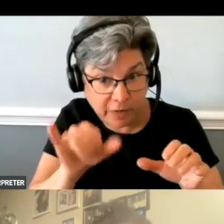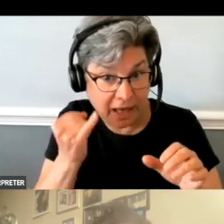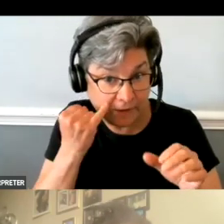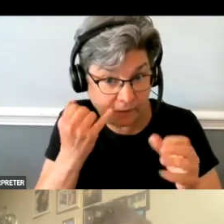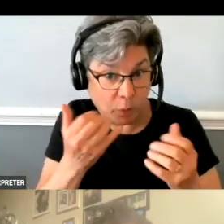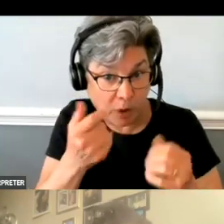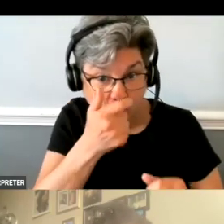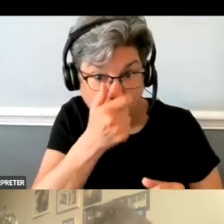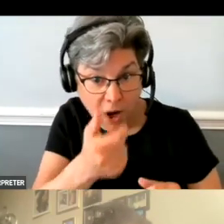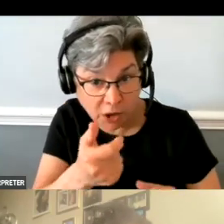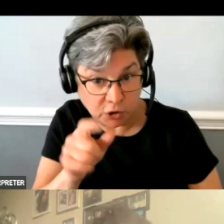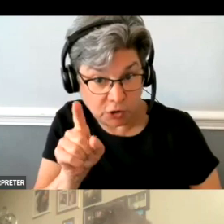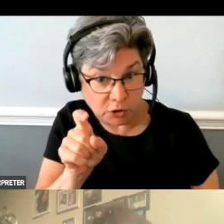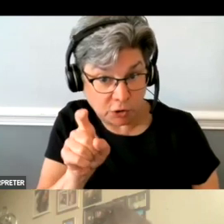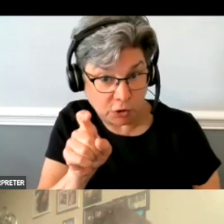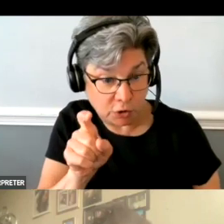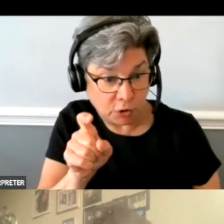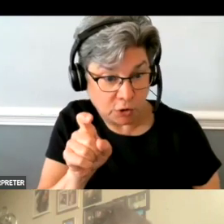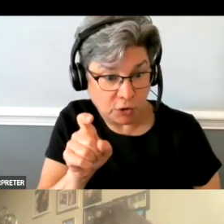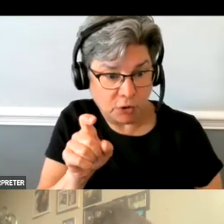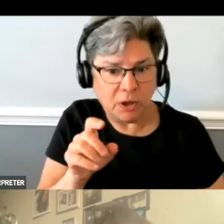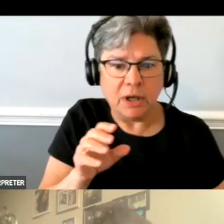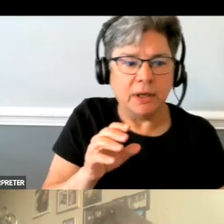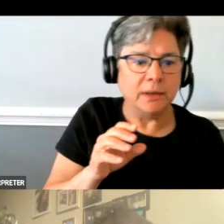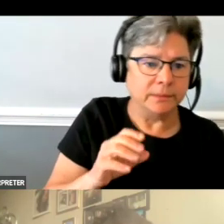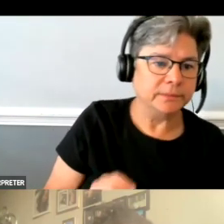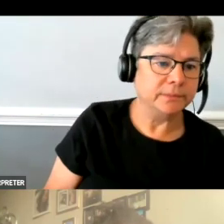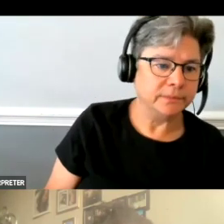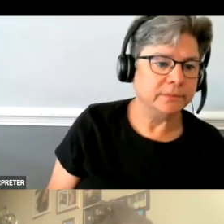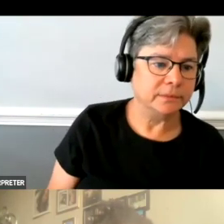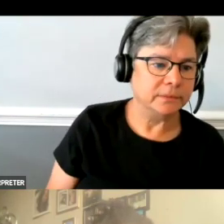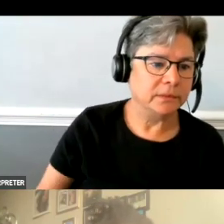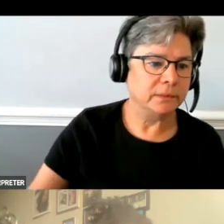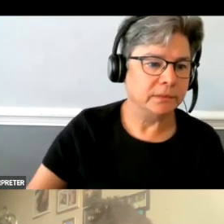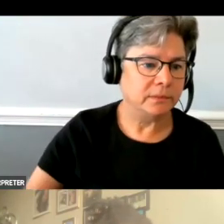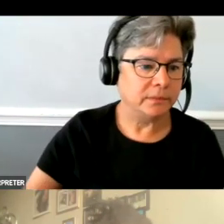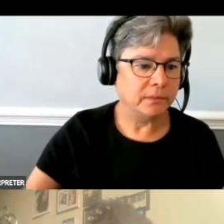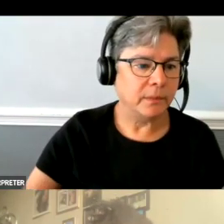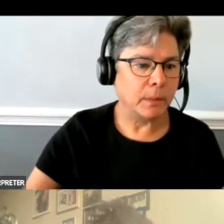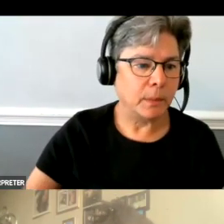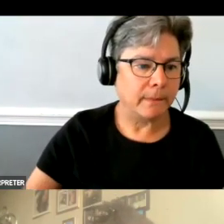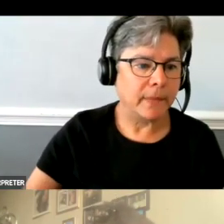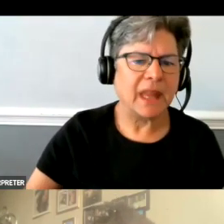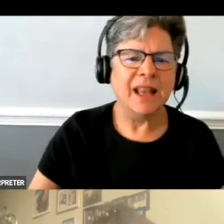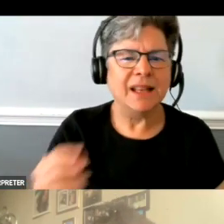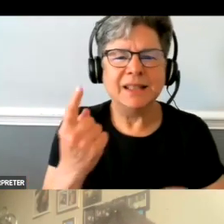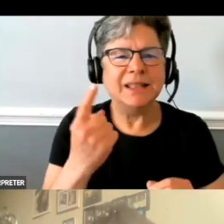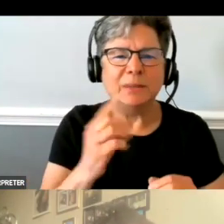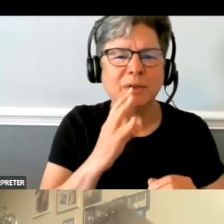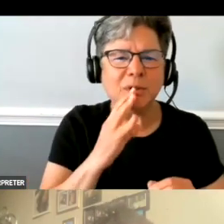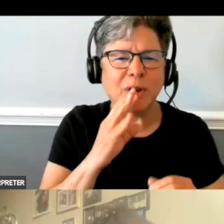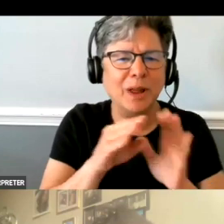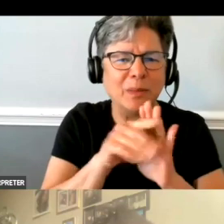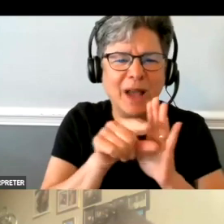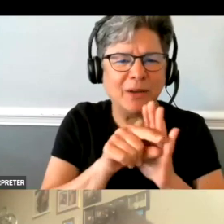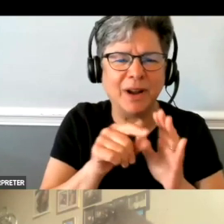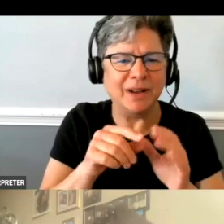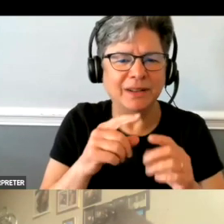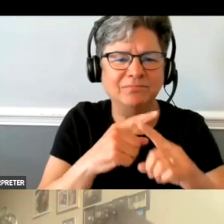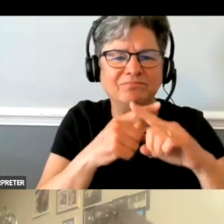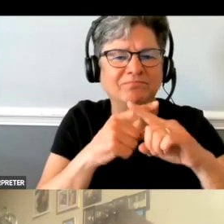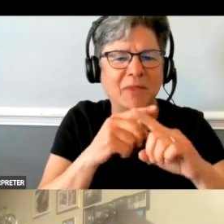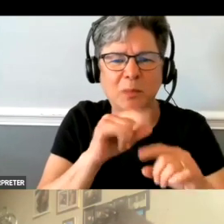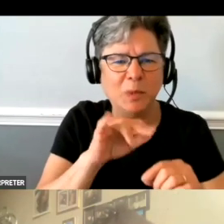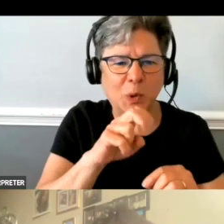See the difference in the food or the ice cream from having food color. You know what? I'll talk to you in a